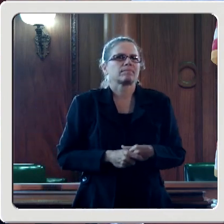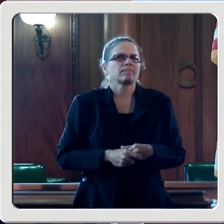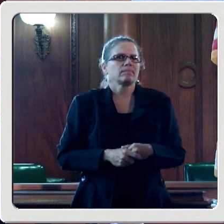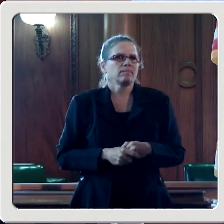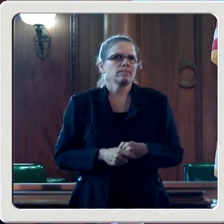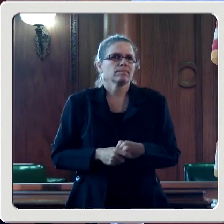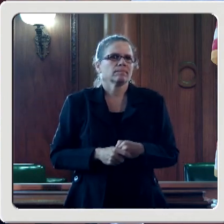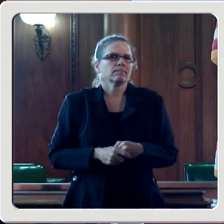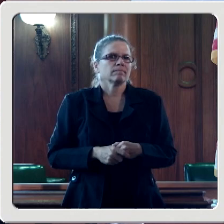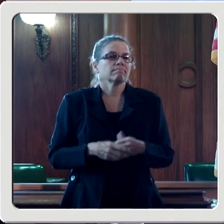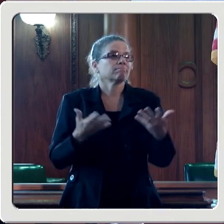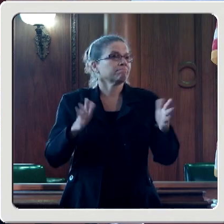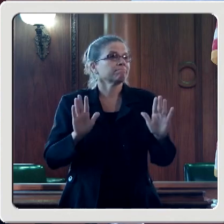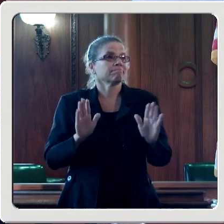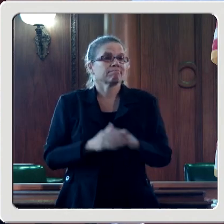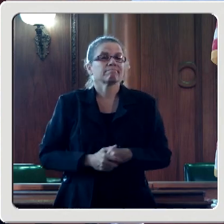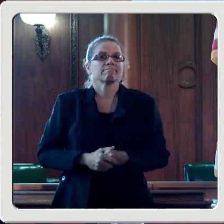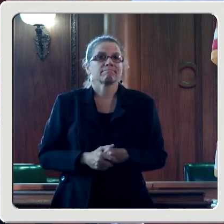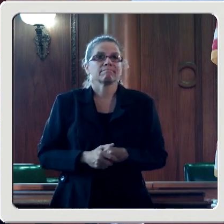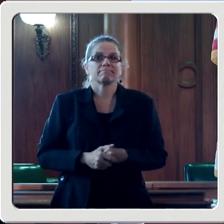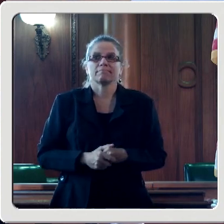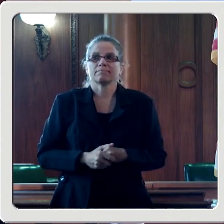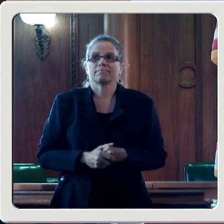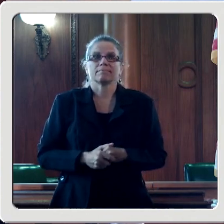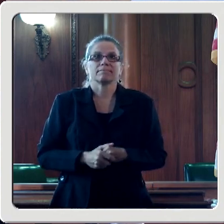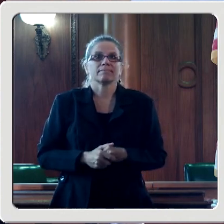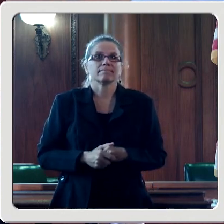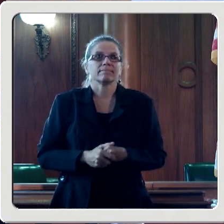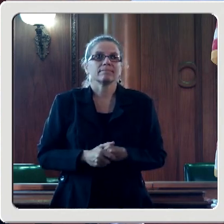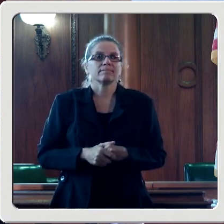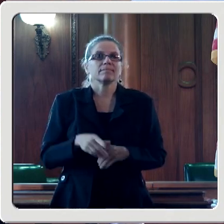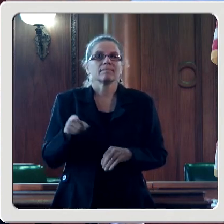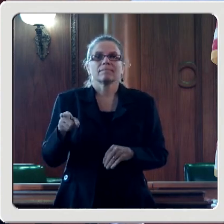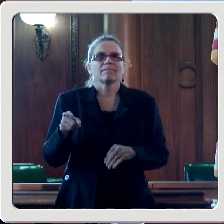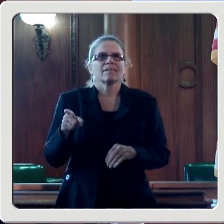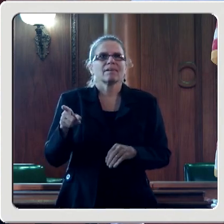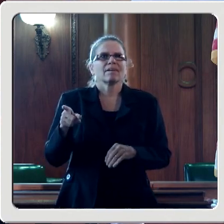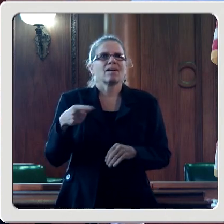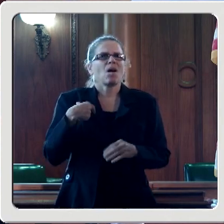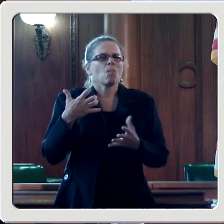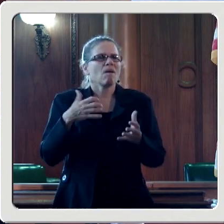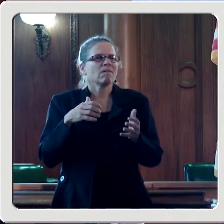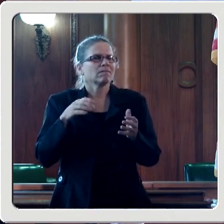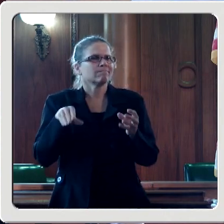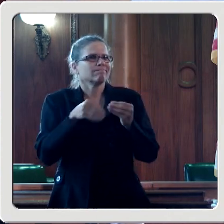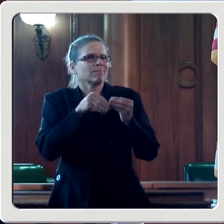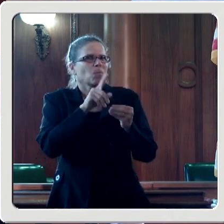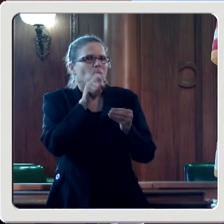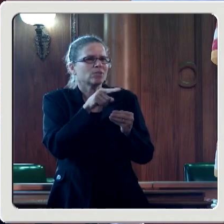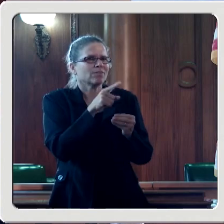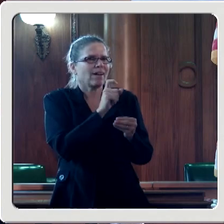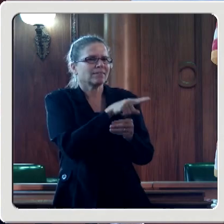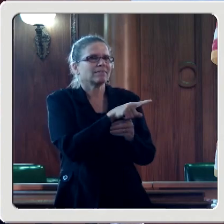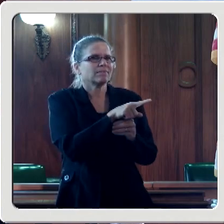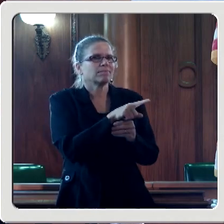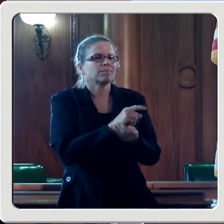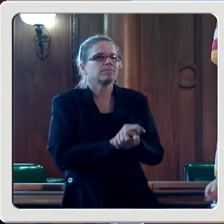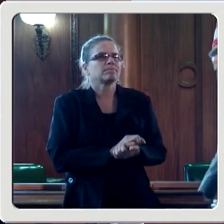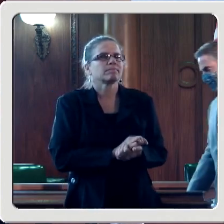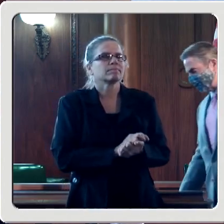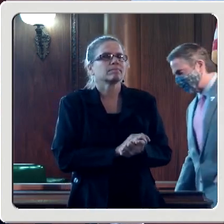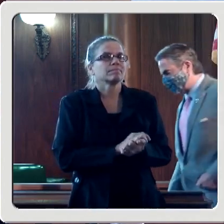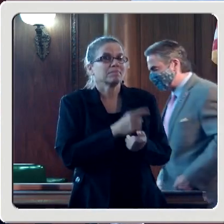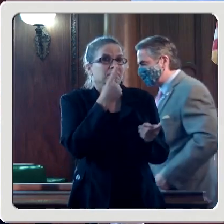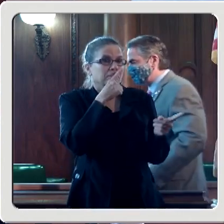that's all I'll say about that. Any other questions or comments, Paul? Just a follow-up. There's a really anxious question as Pat